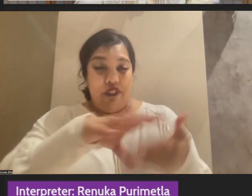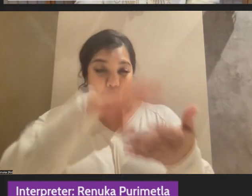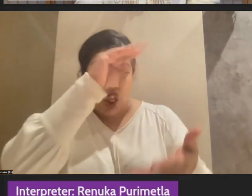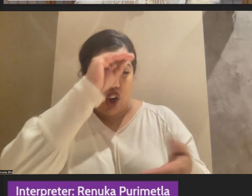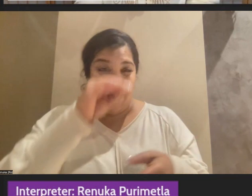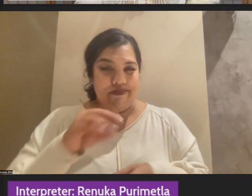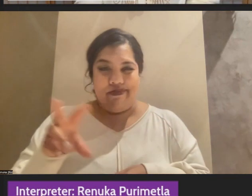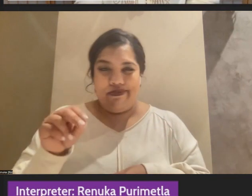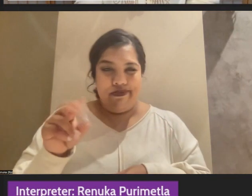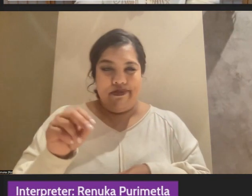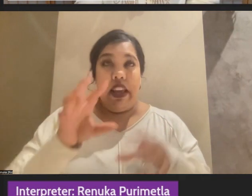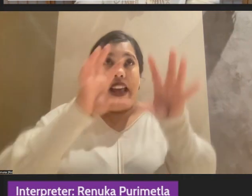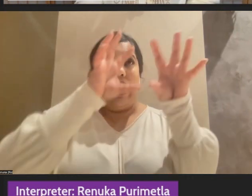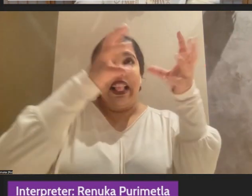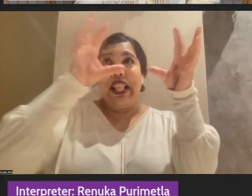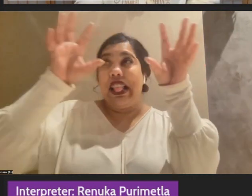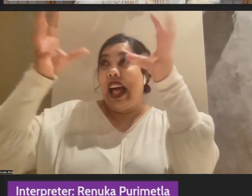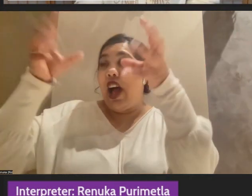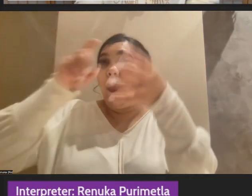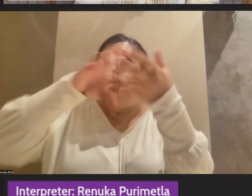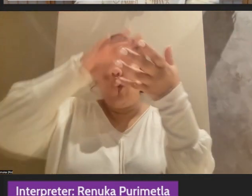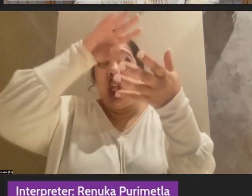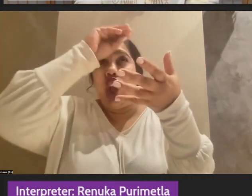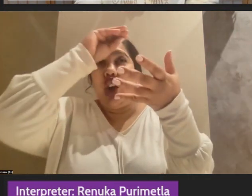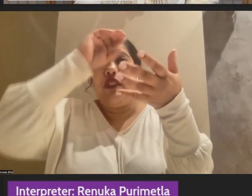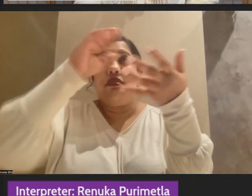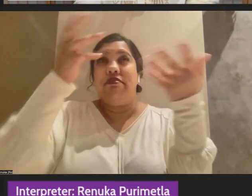Cloud doesn't need to learn.